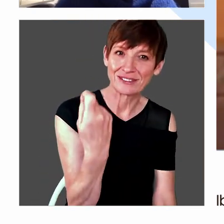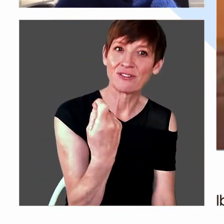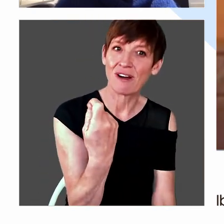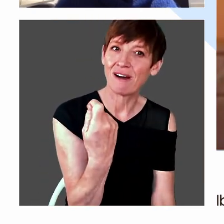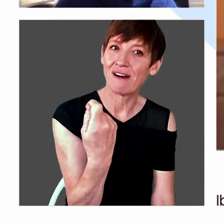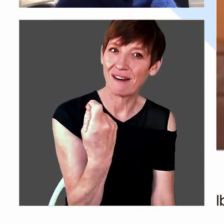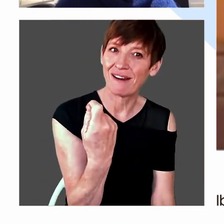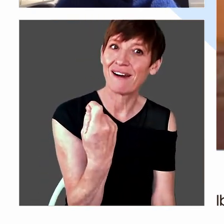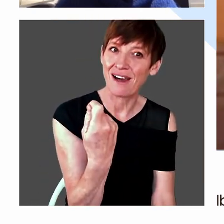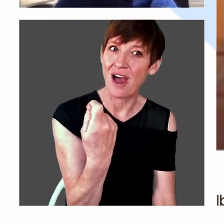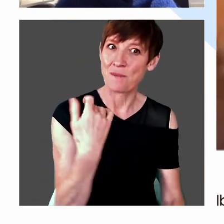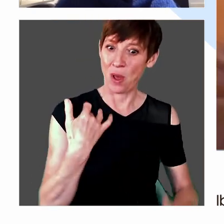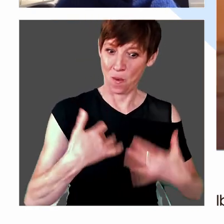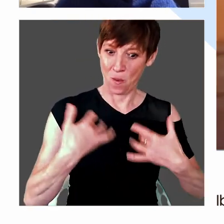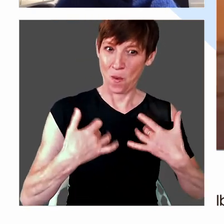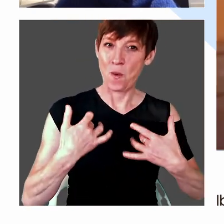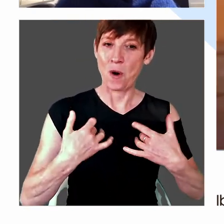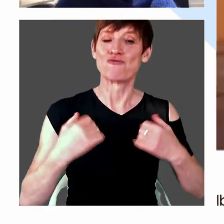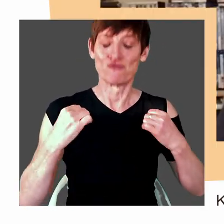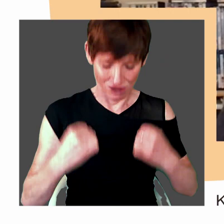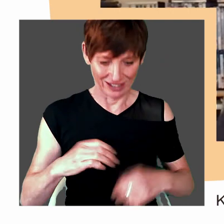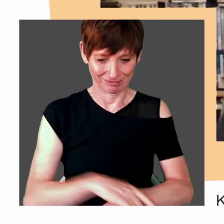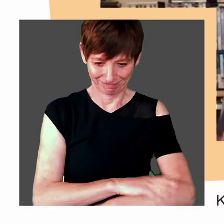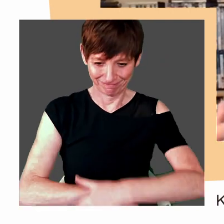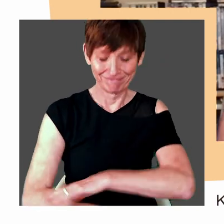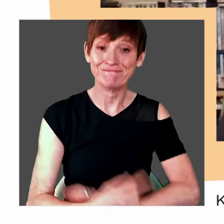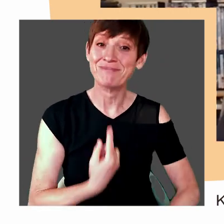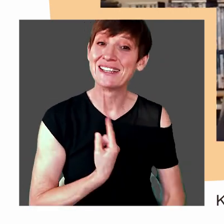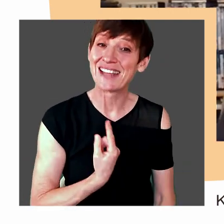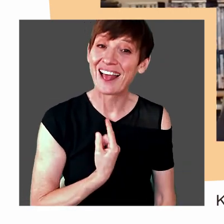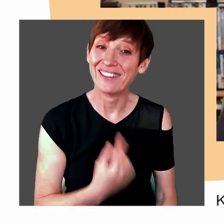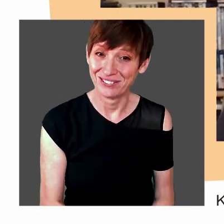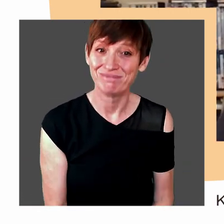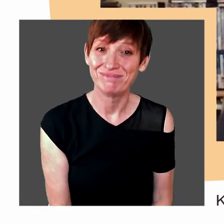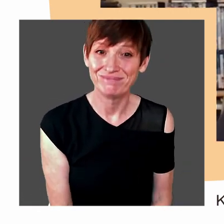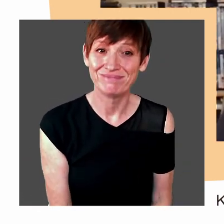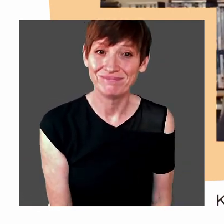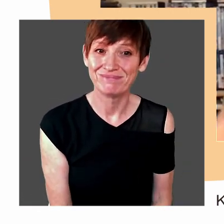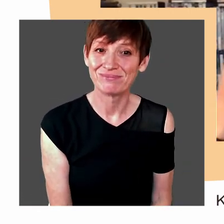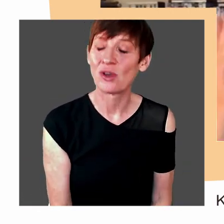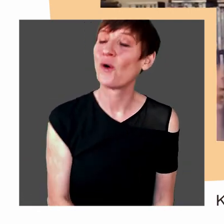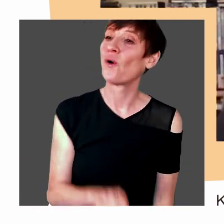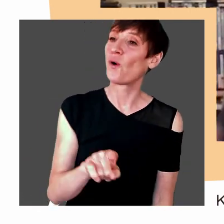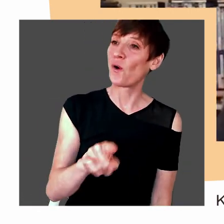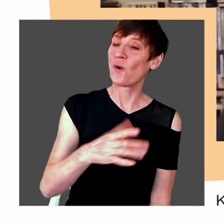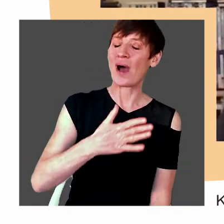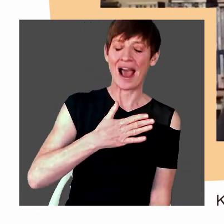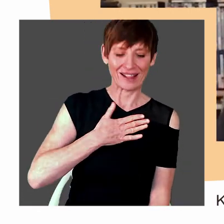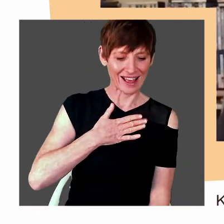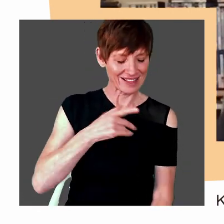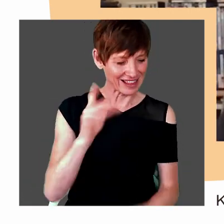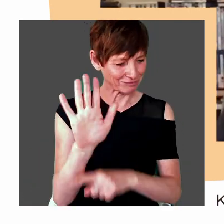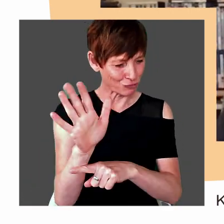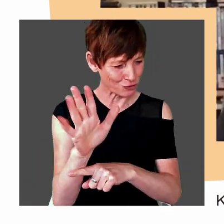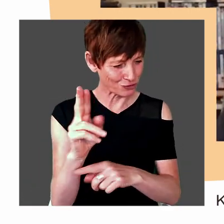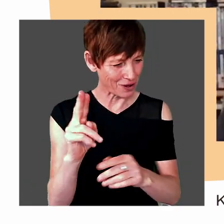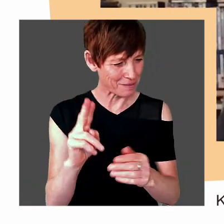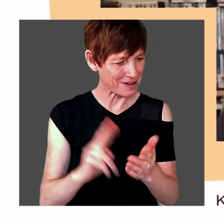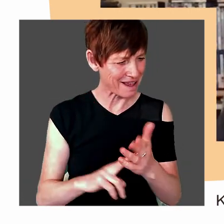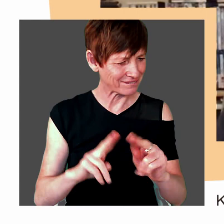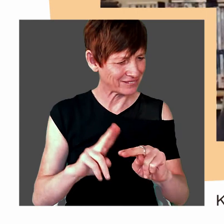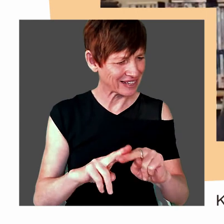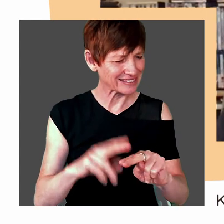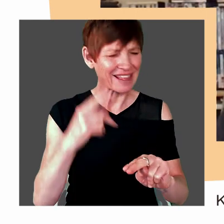to, that gets me really like, okay, I have to do something. That's a really great series, actually. I can't remember the name of it, but it's brilliant. Is